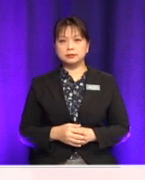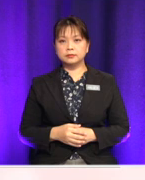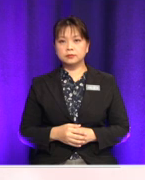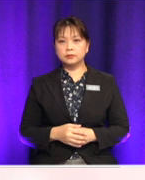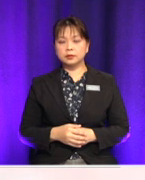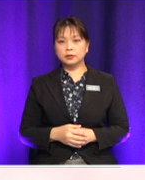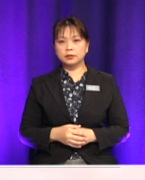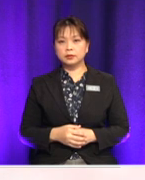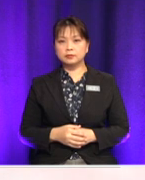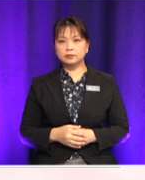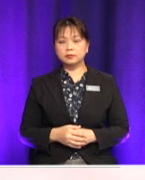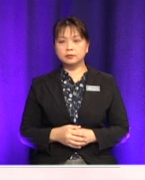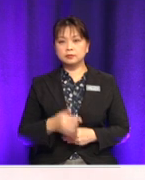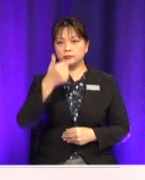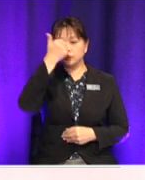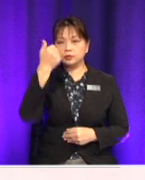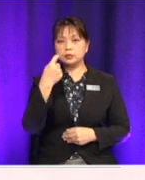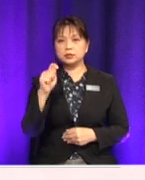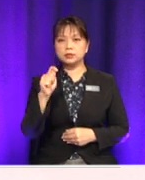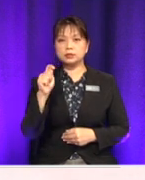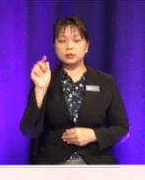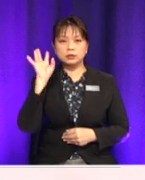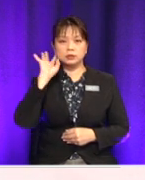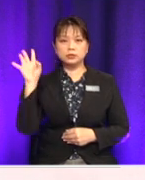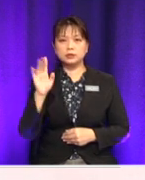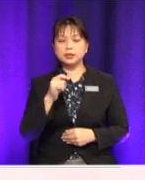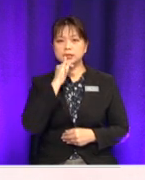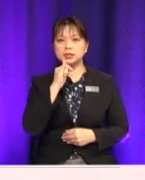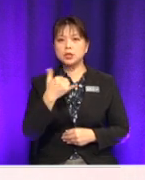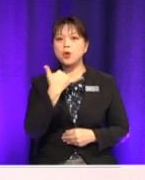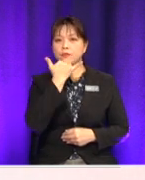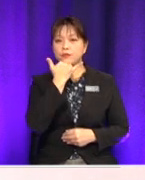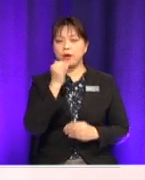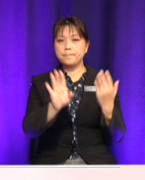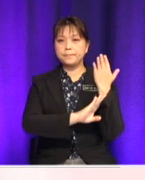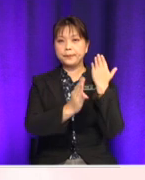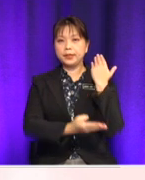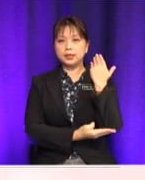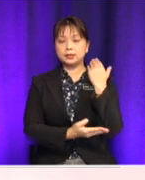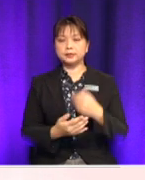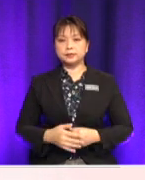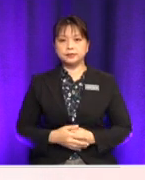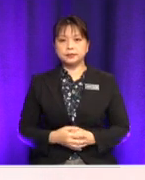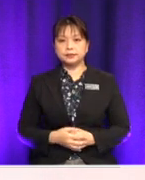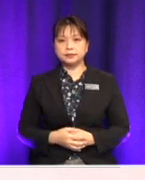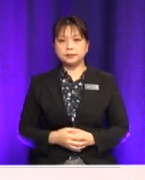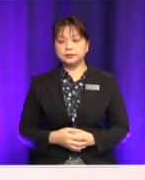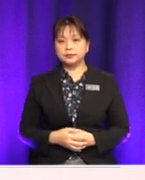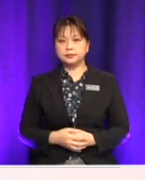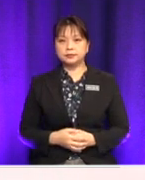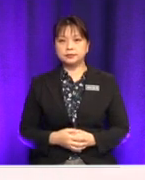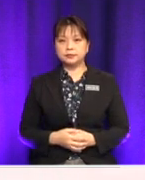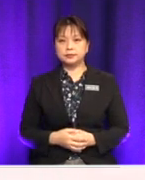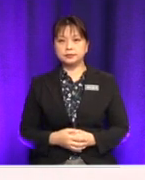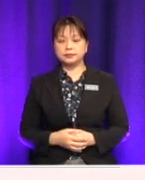Because of keyword from the audio, wrong bin. Yes, because the word recycle bin. So, the son actually put it in the wrong bin.